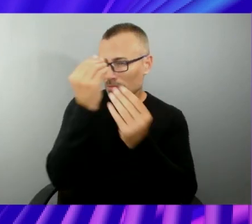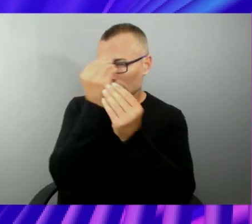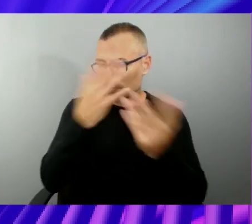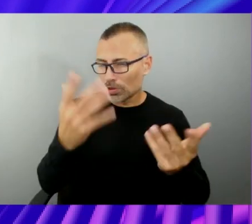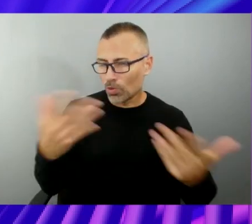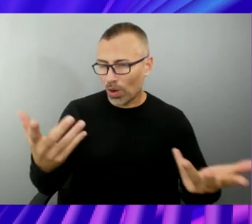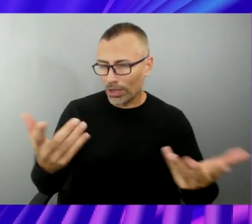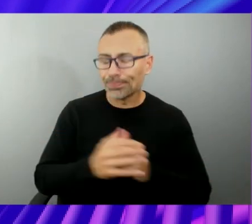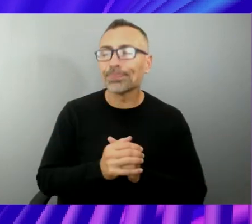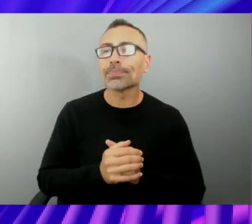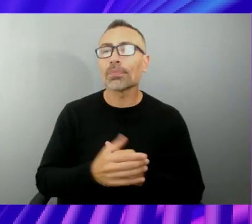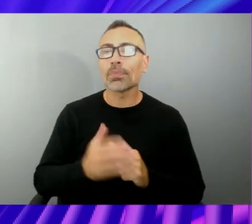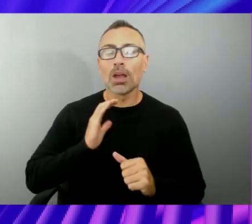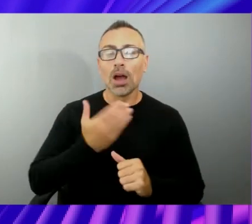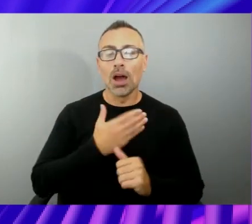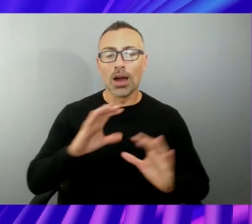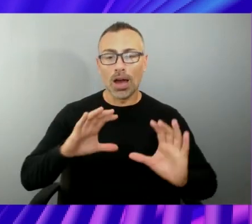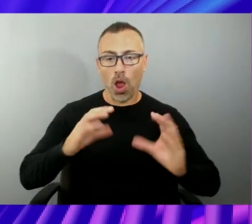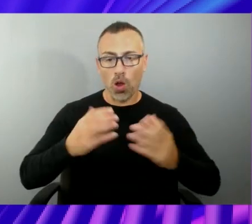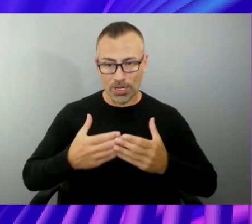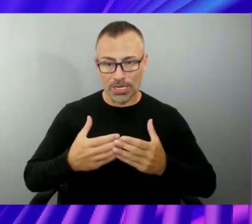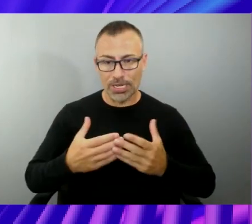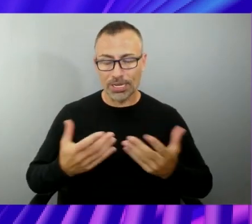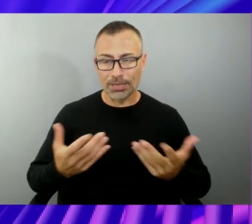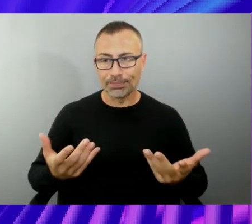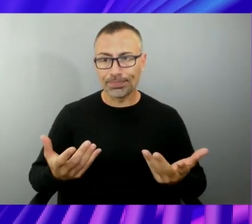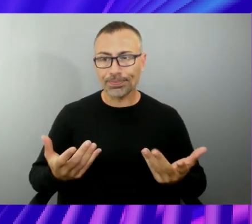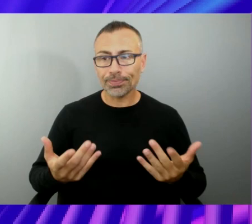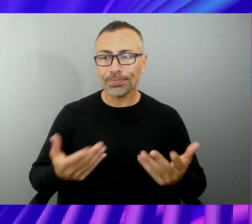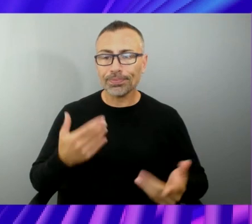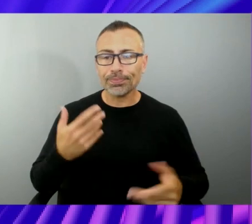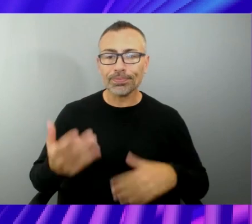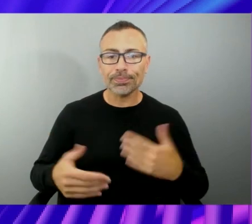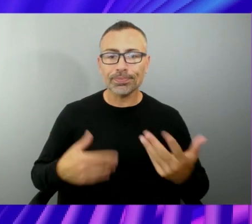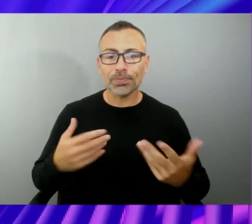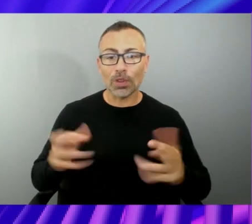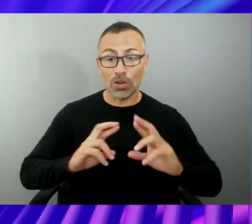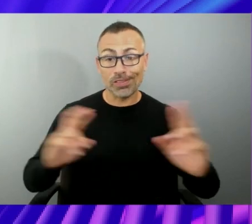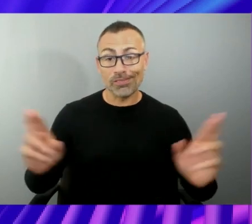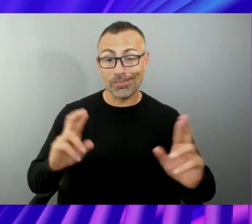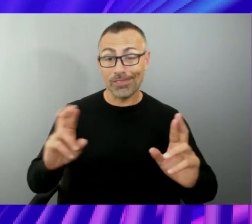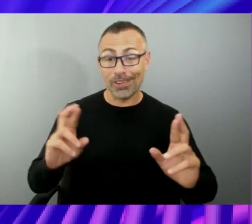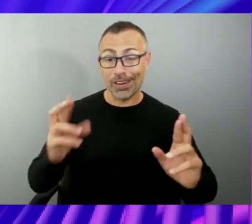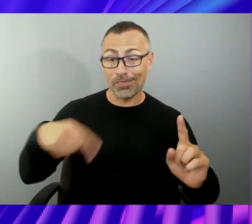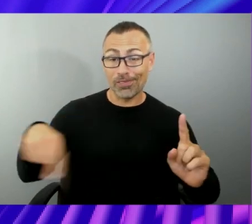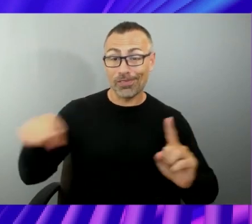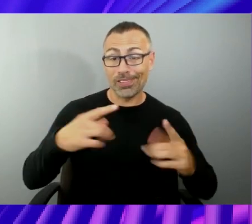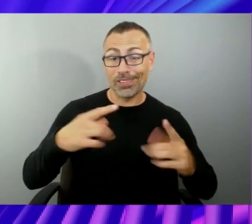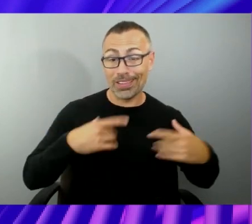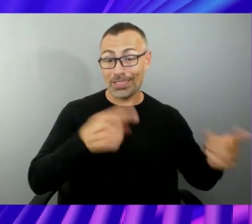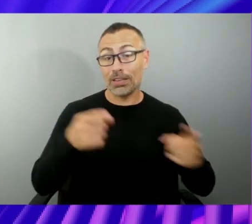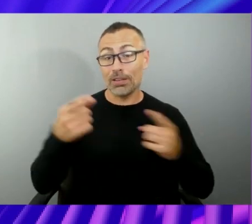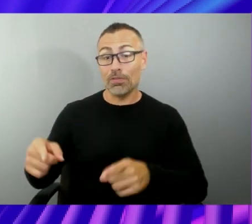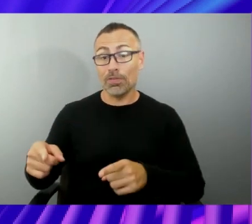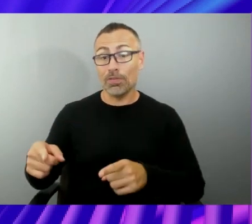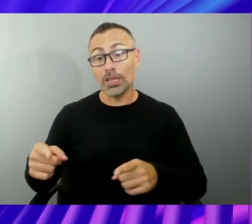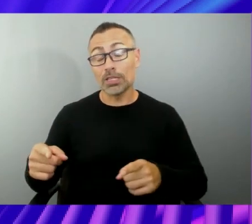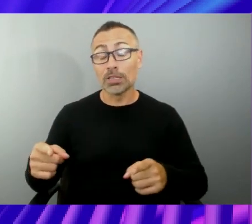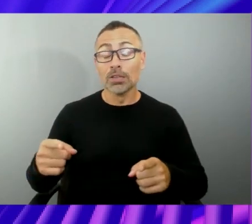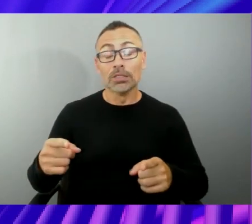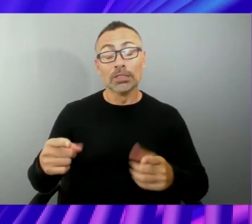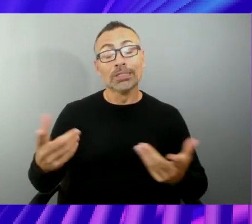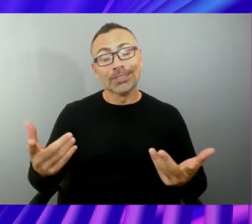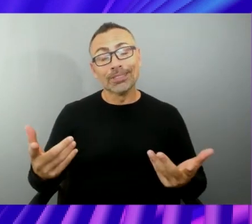our team was ready to deal with these kinds of events when our customers, unfortunately, if they experience these.